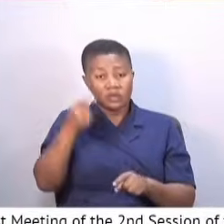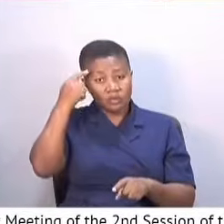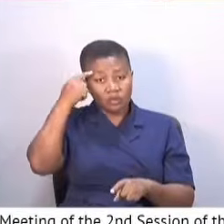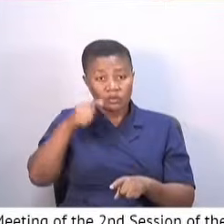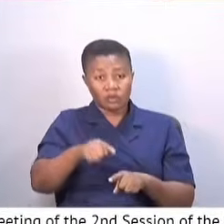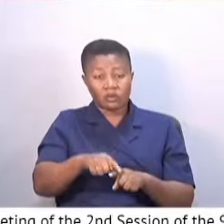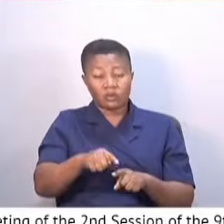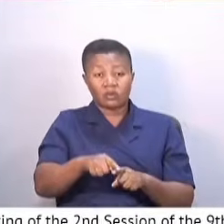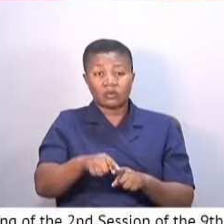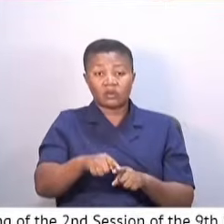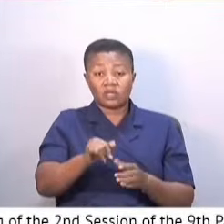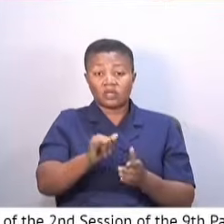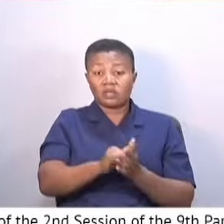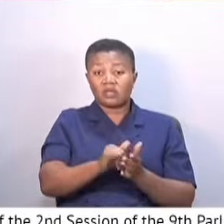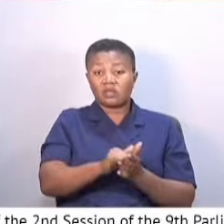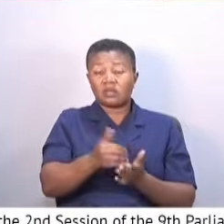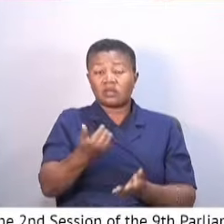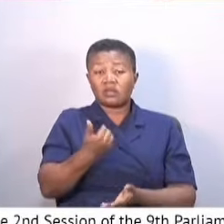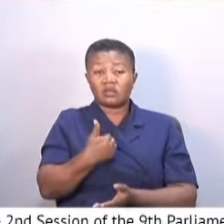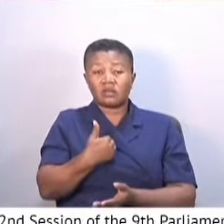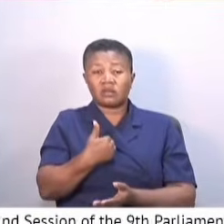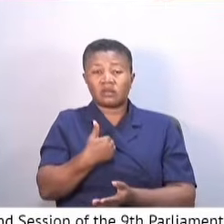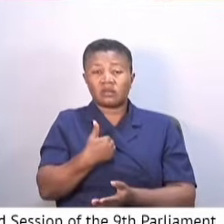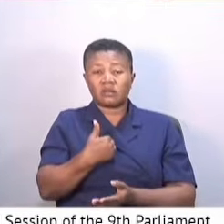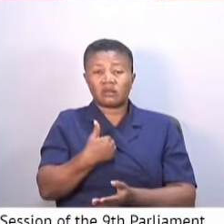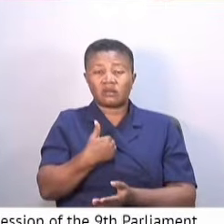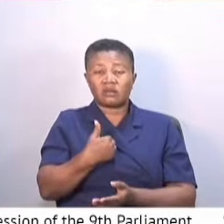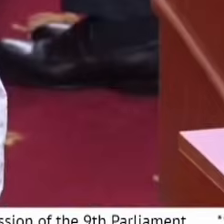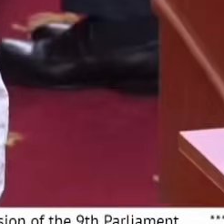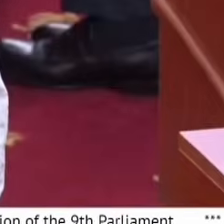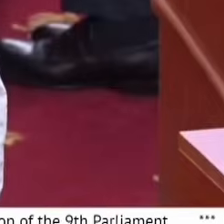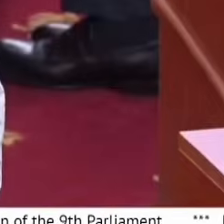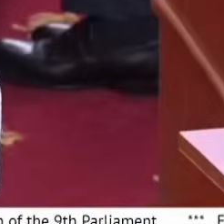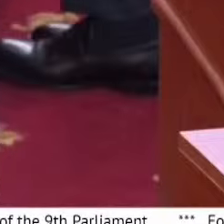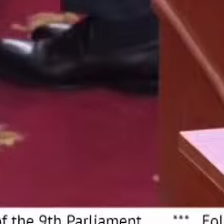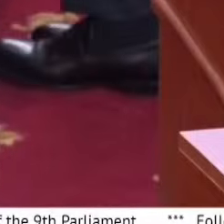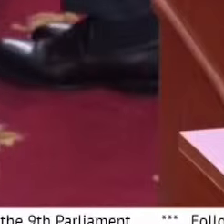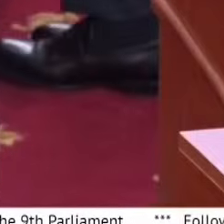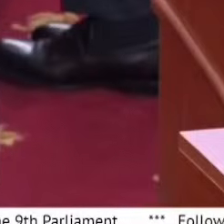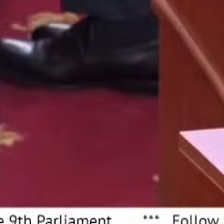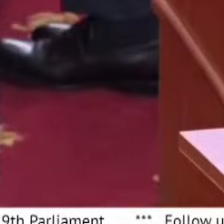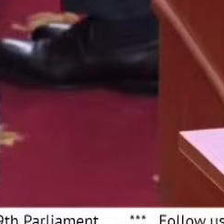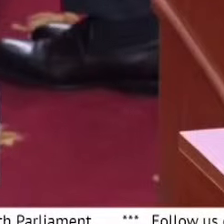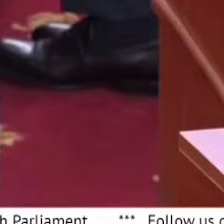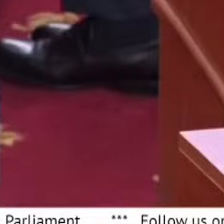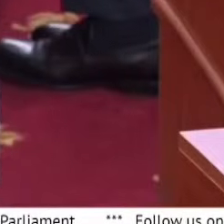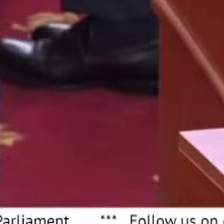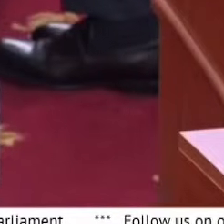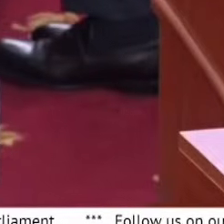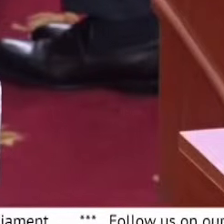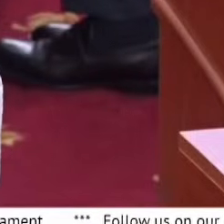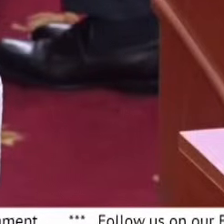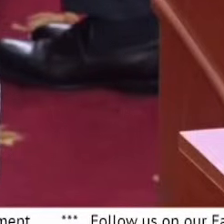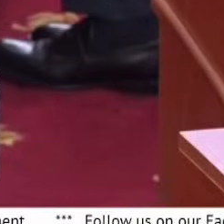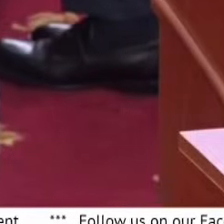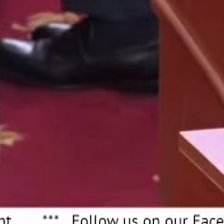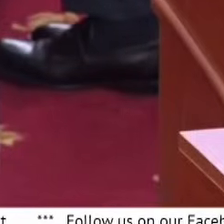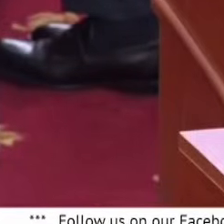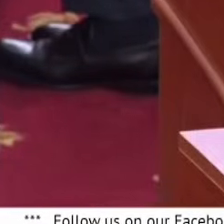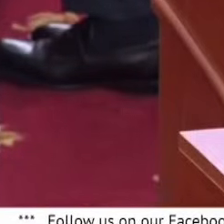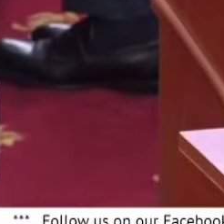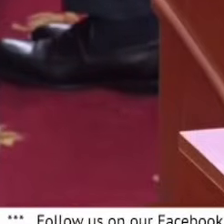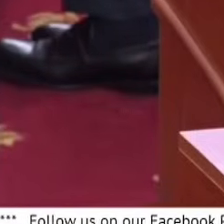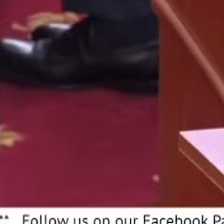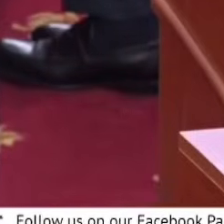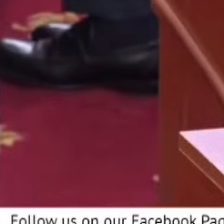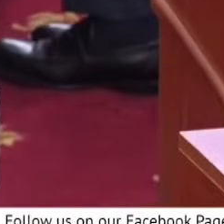agreement which has been technically negotiated between Ghana and the